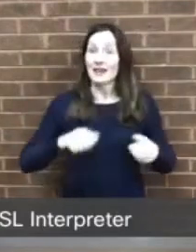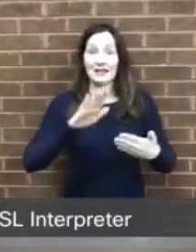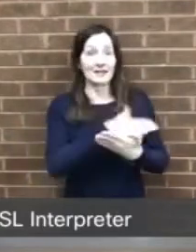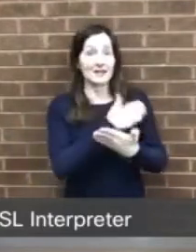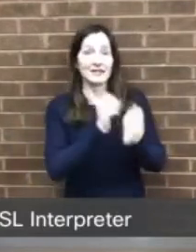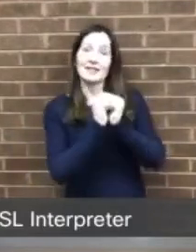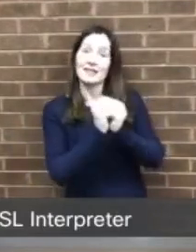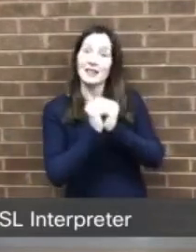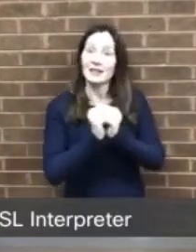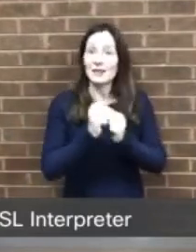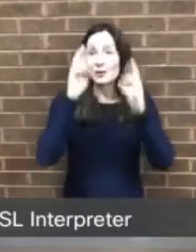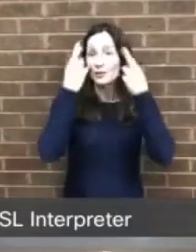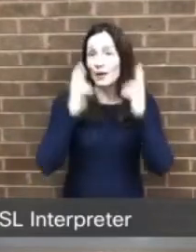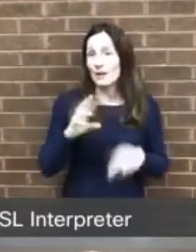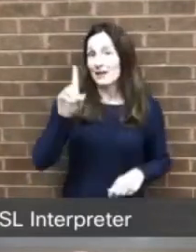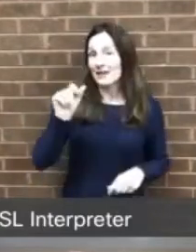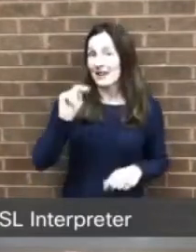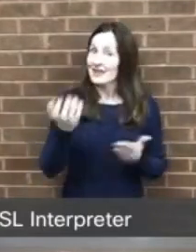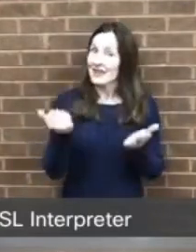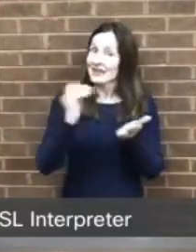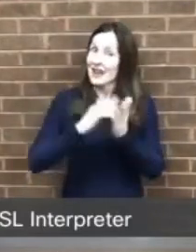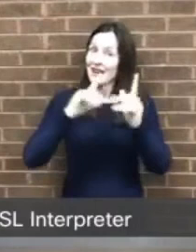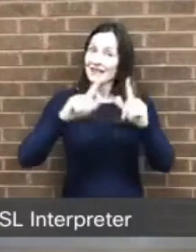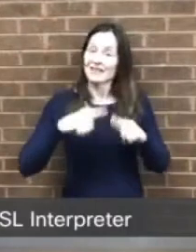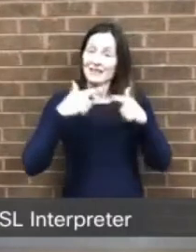for Hagefekoka.